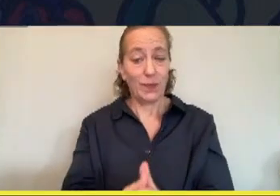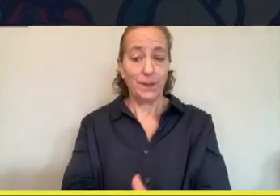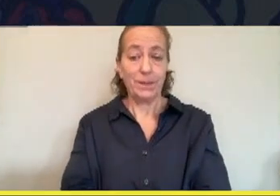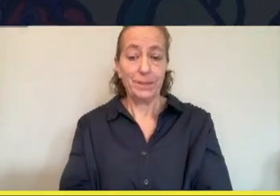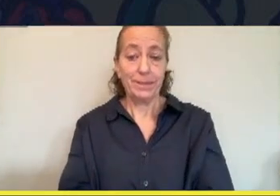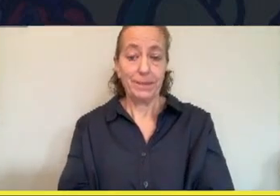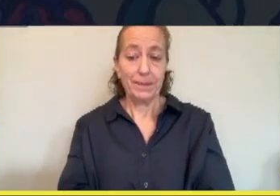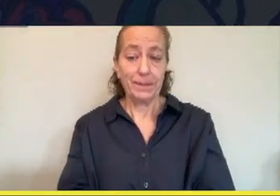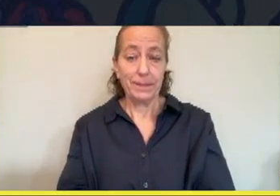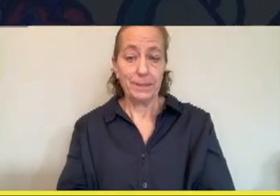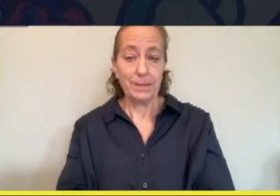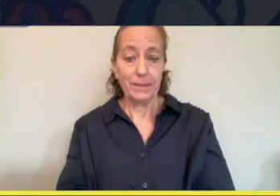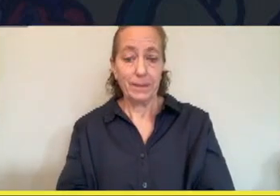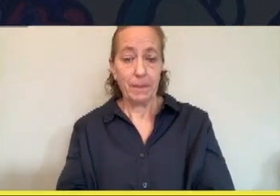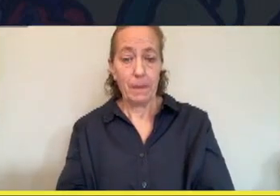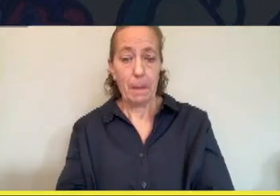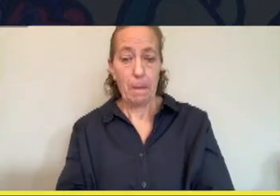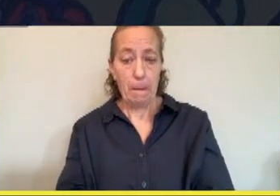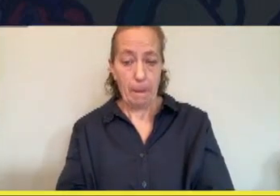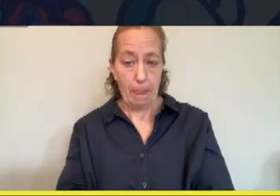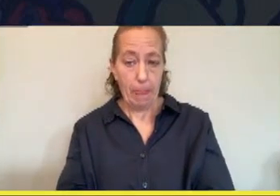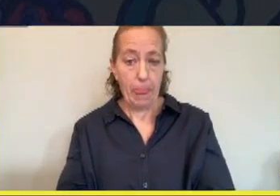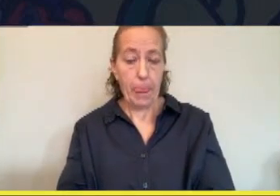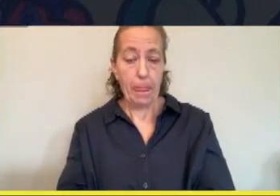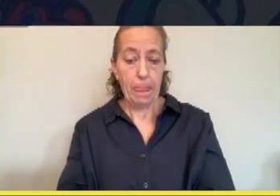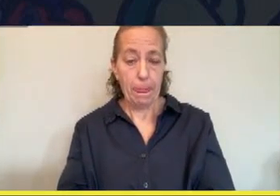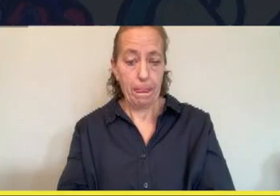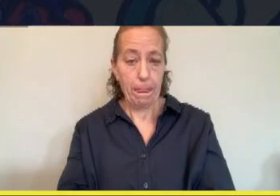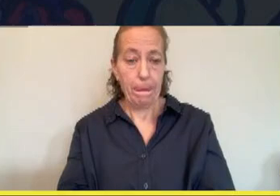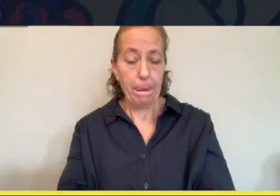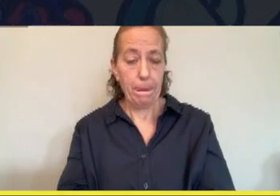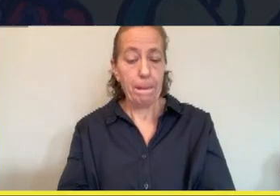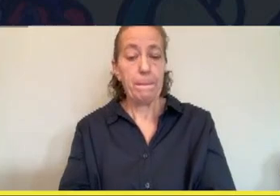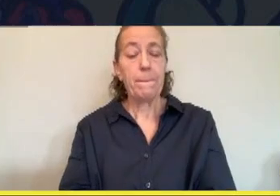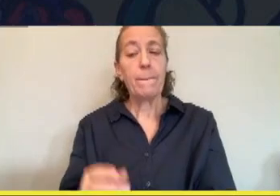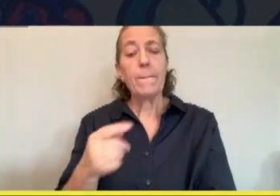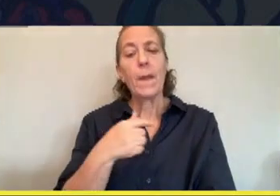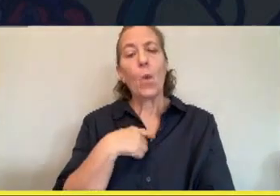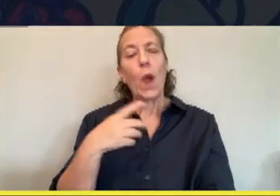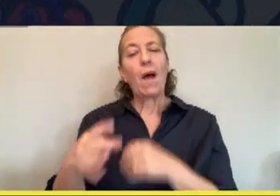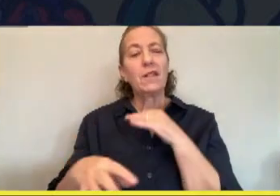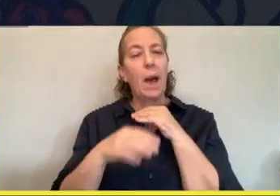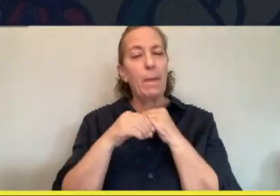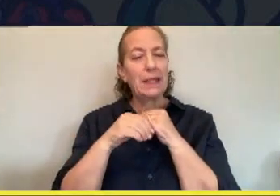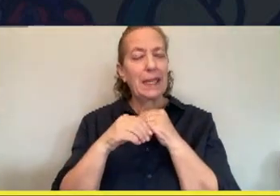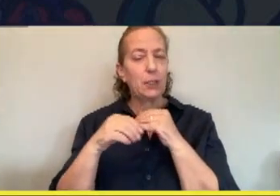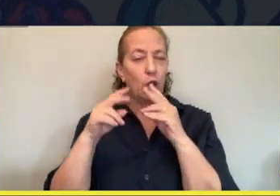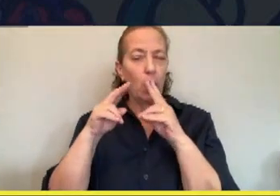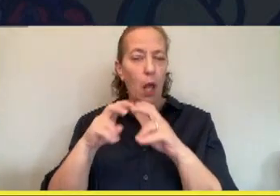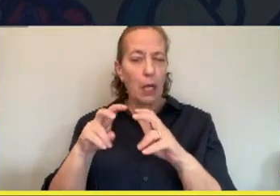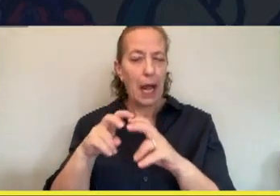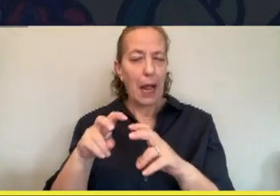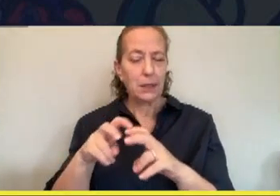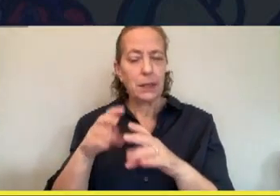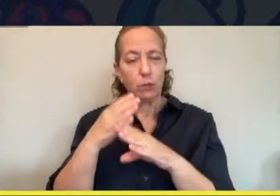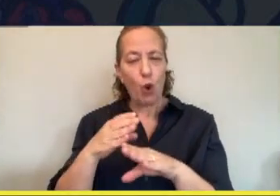Some additional analyses, but not found in this paper, we broke this down into rural areas,